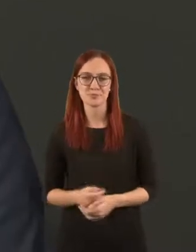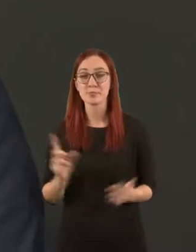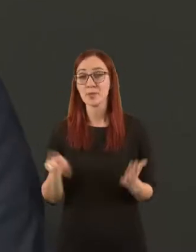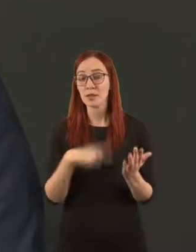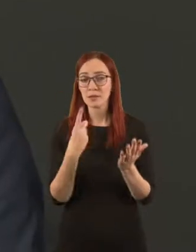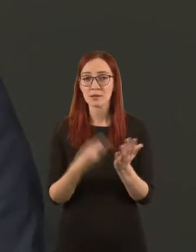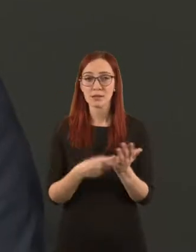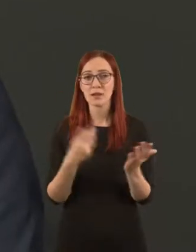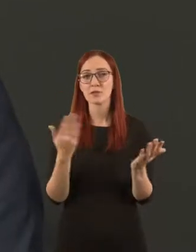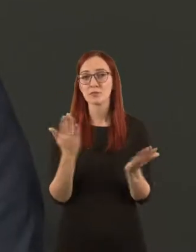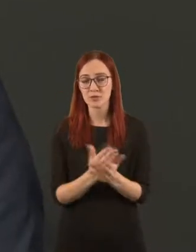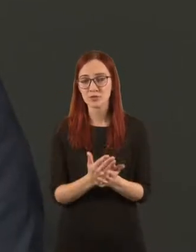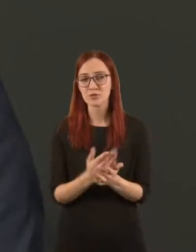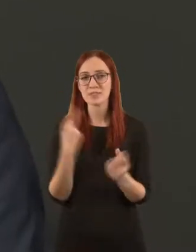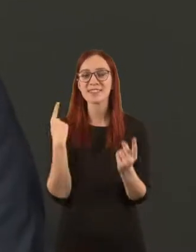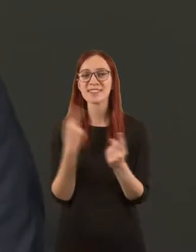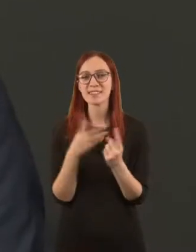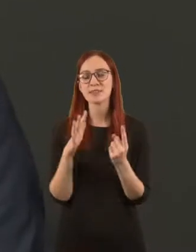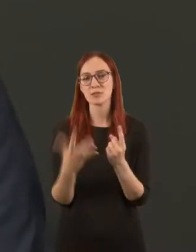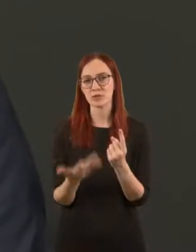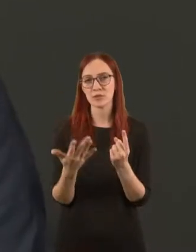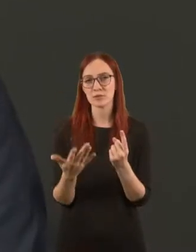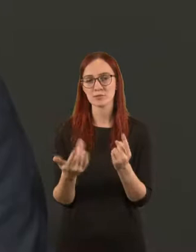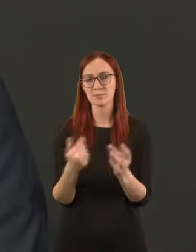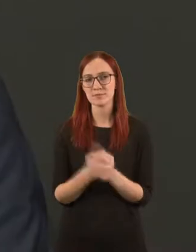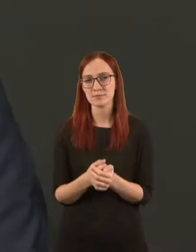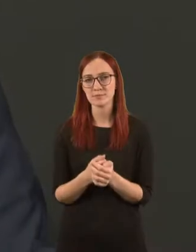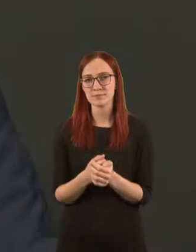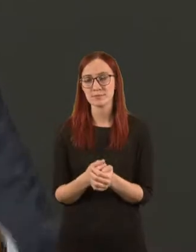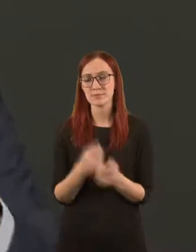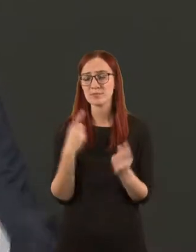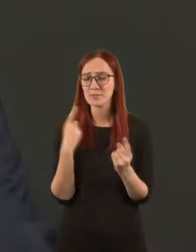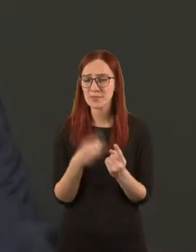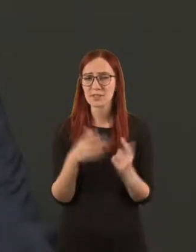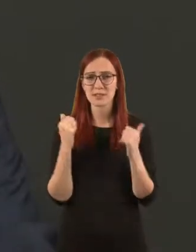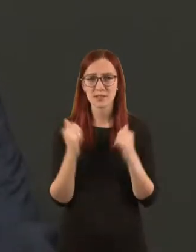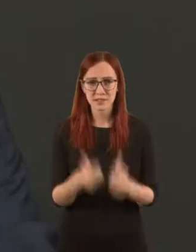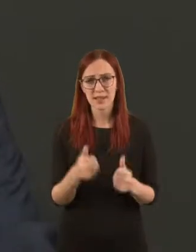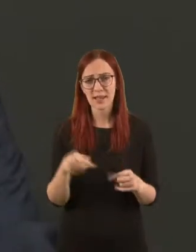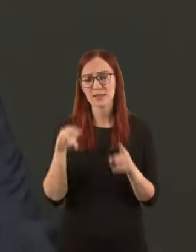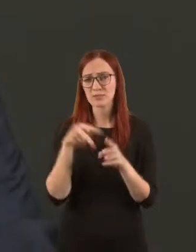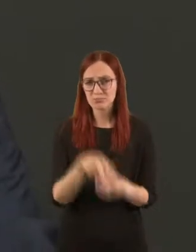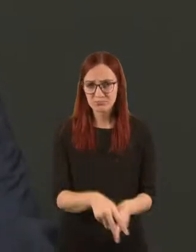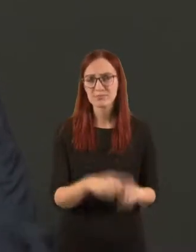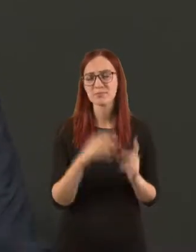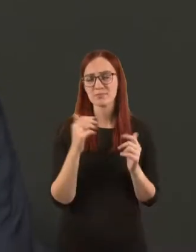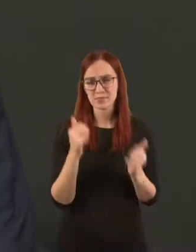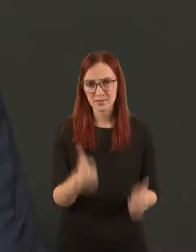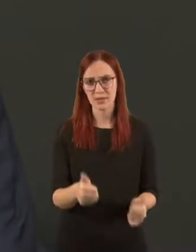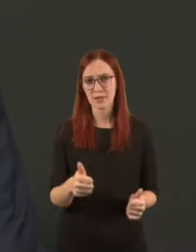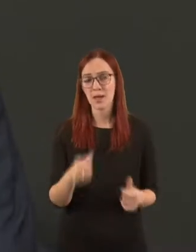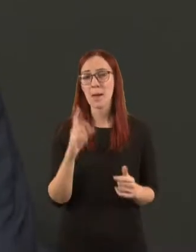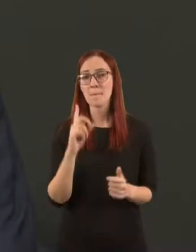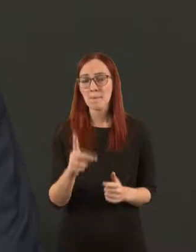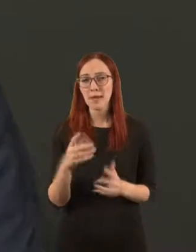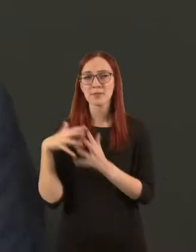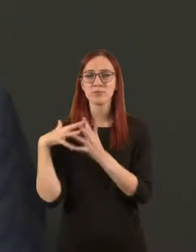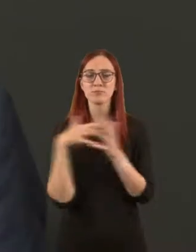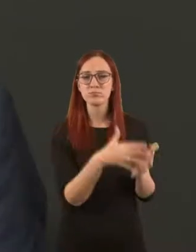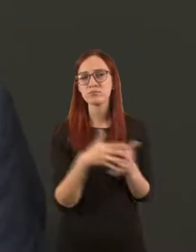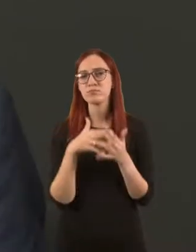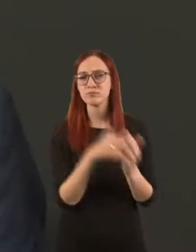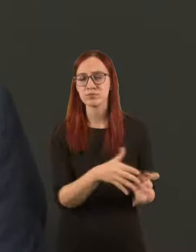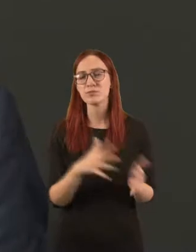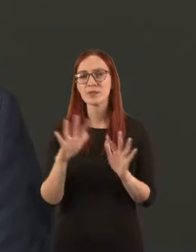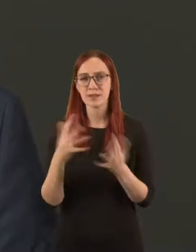transporting the freight from one end of Lithuania to another by road. So this is the